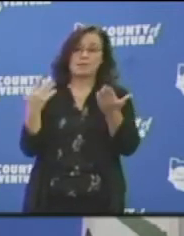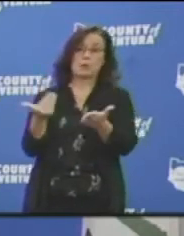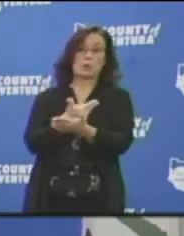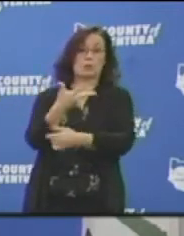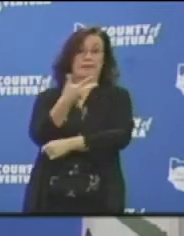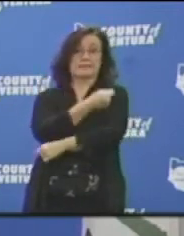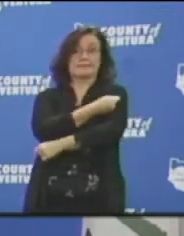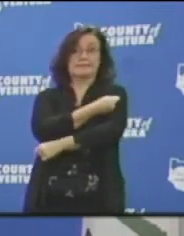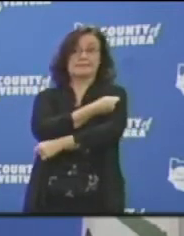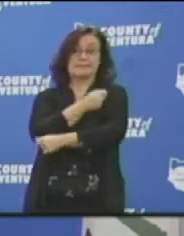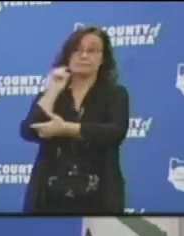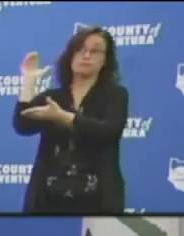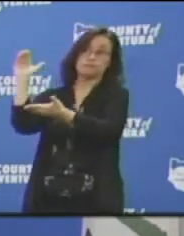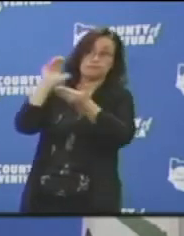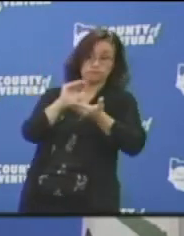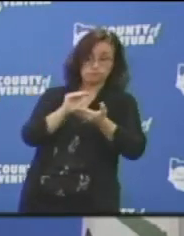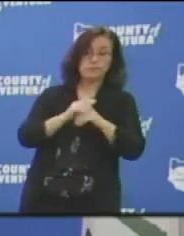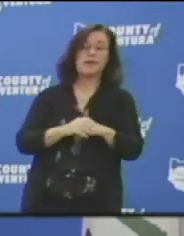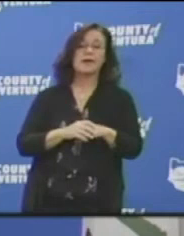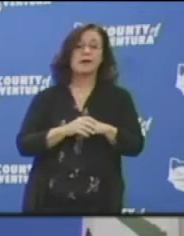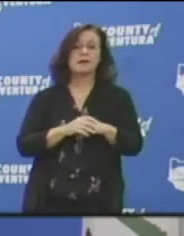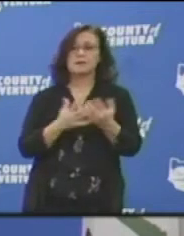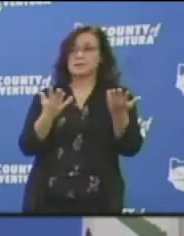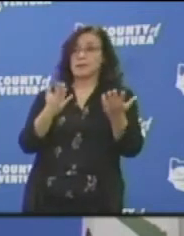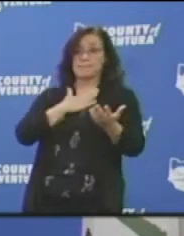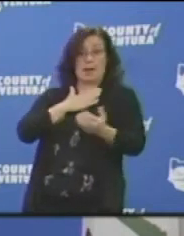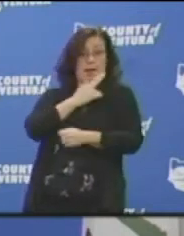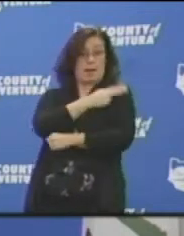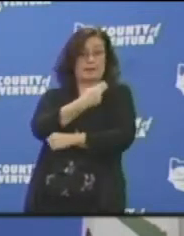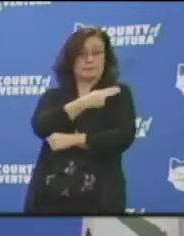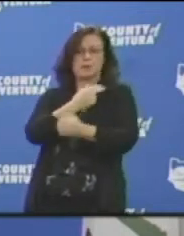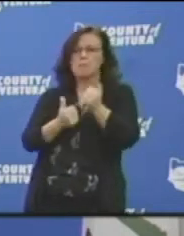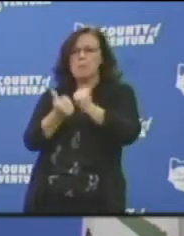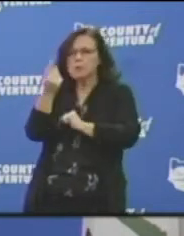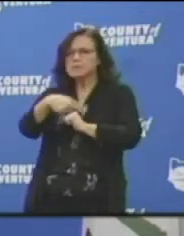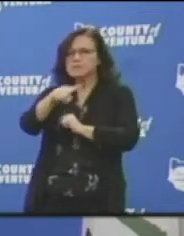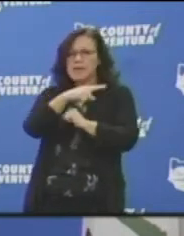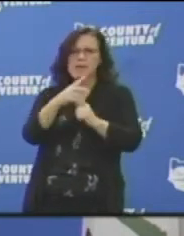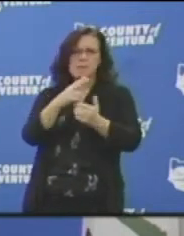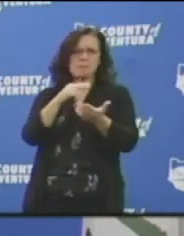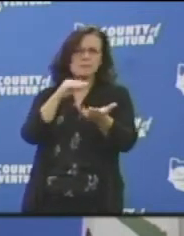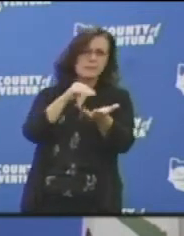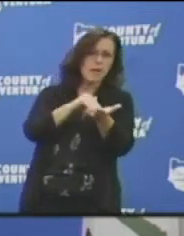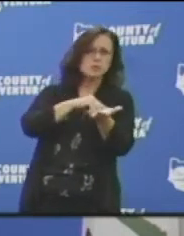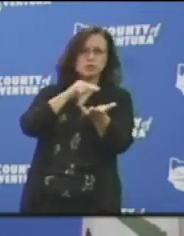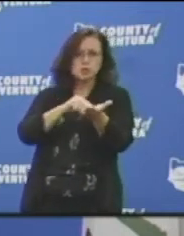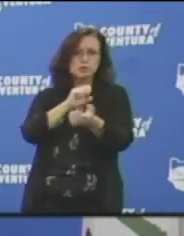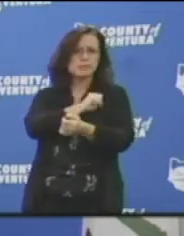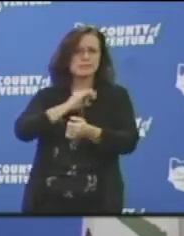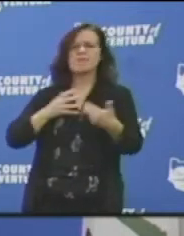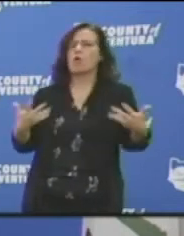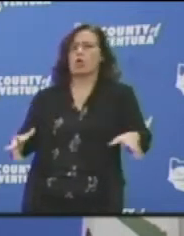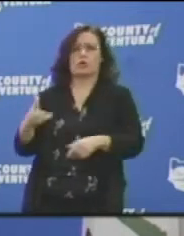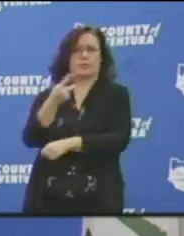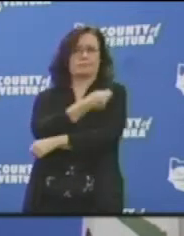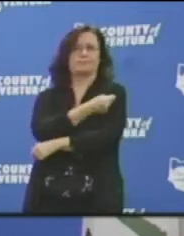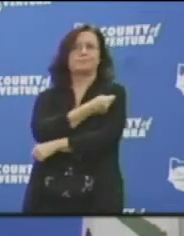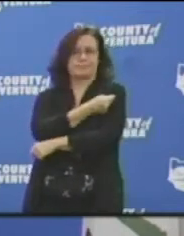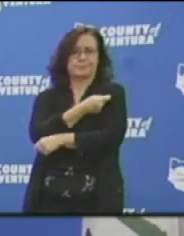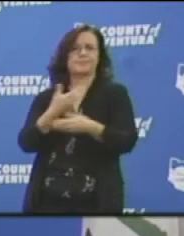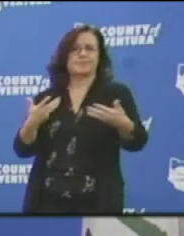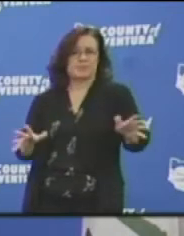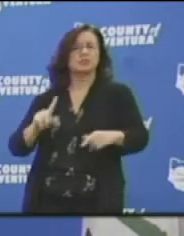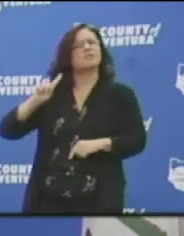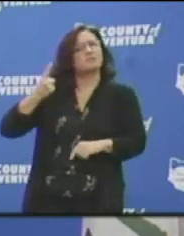of the healthcare providers, at least at my hospital, have already received the first dose of the vaccine, and hopefully it will